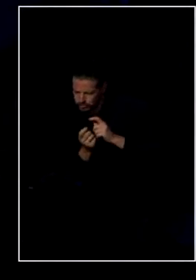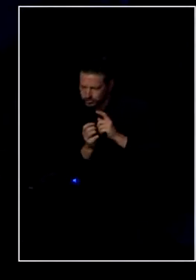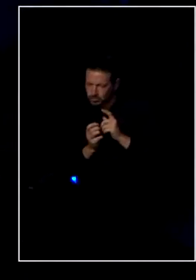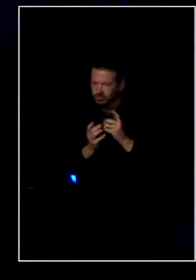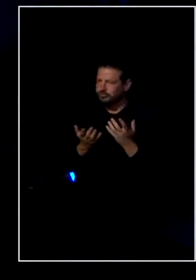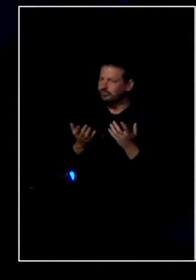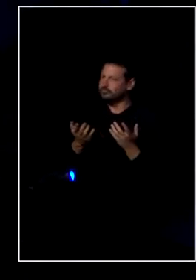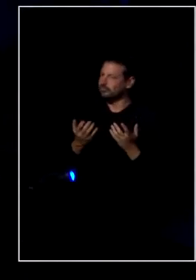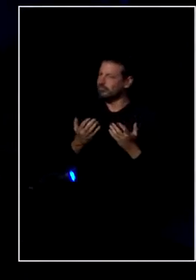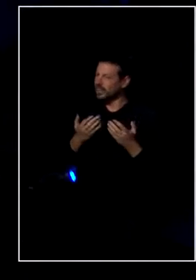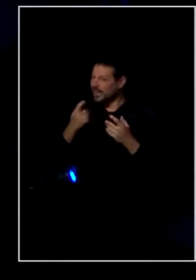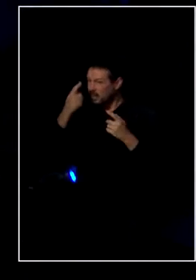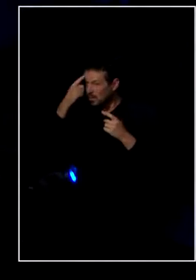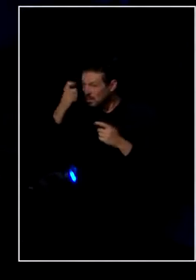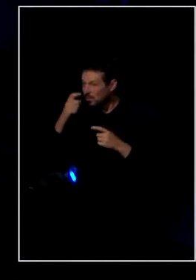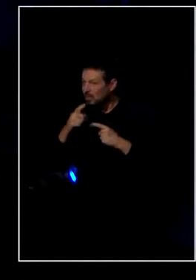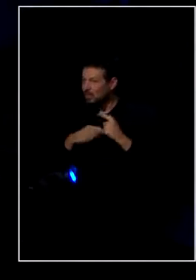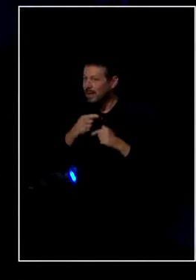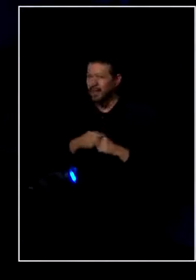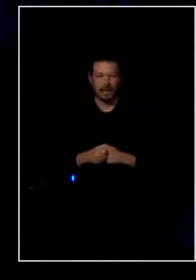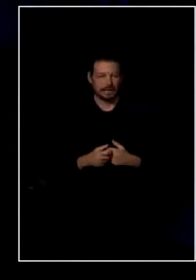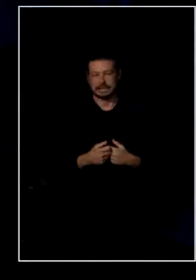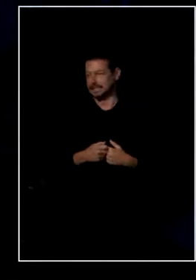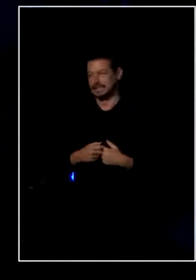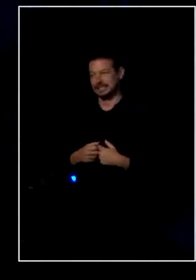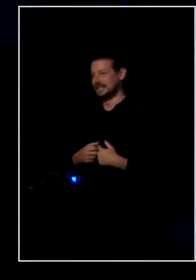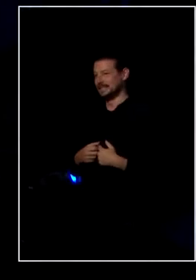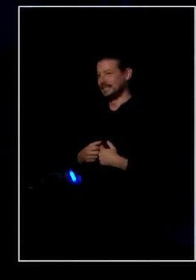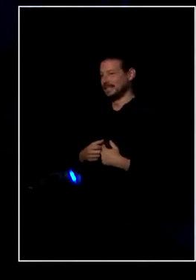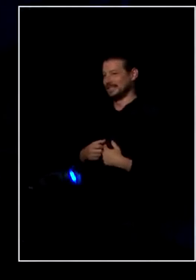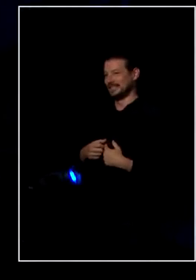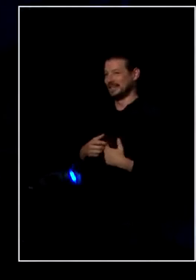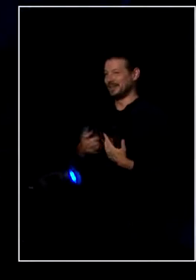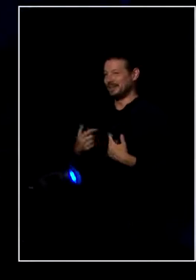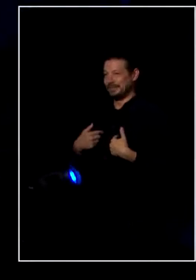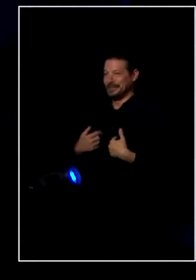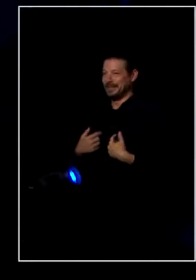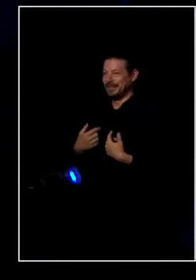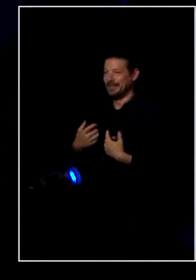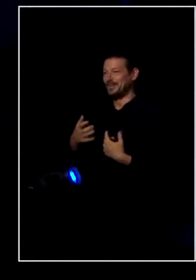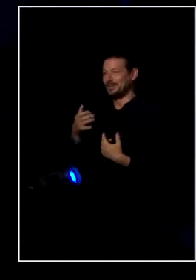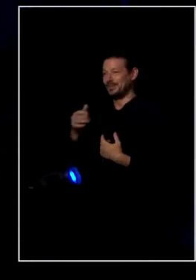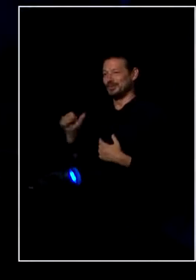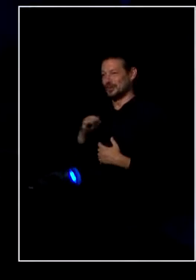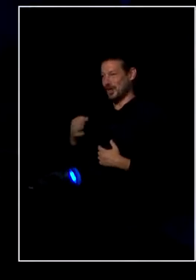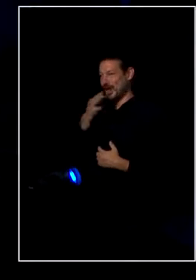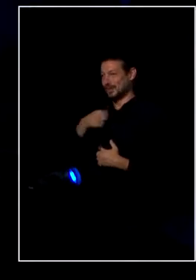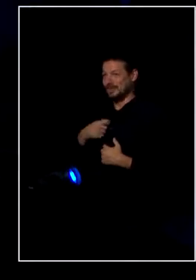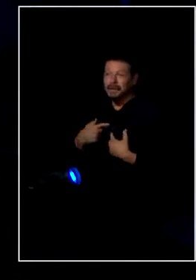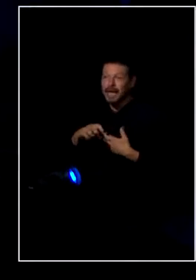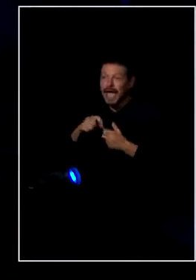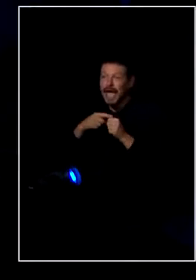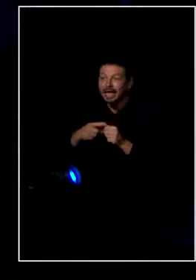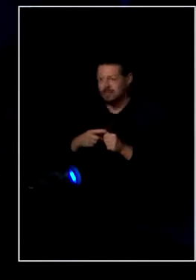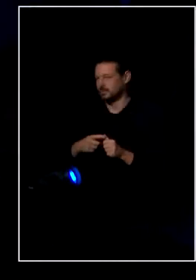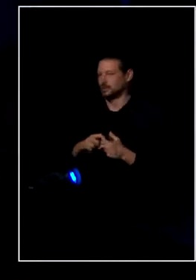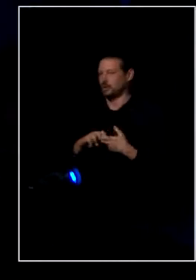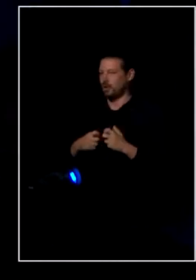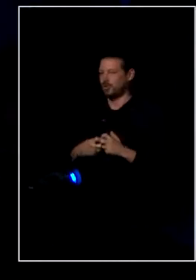way? I'm the wrong person to ask. Okay. I have no answers, I just have problems. Yep.